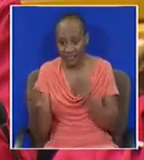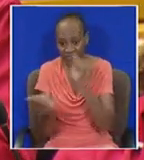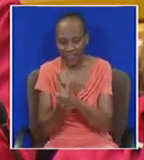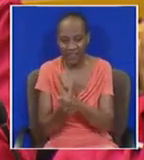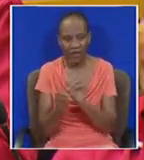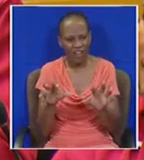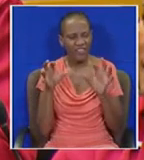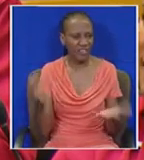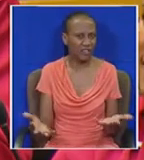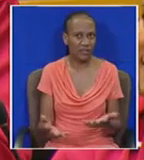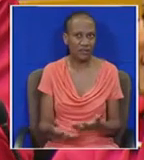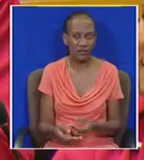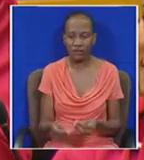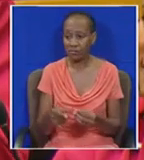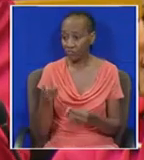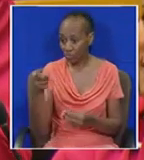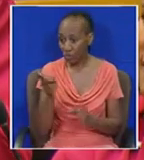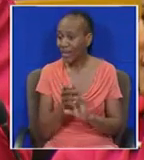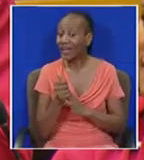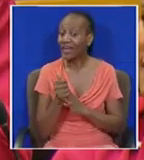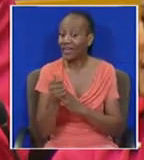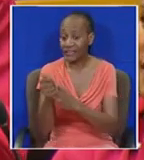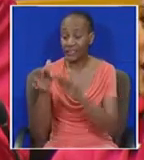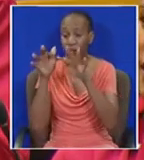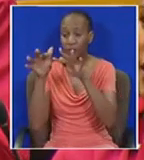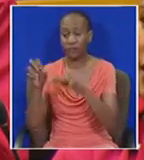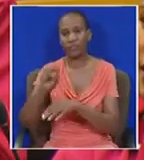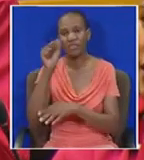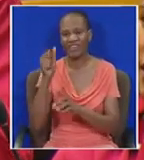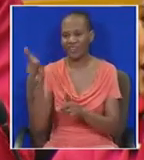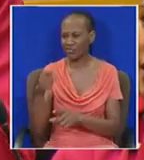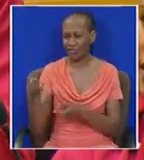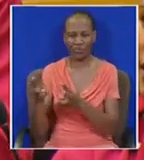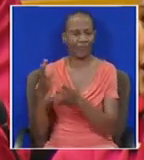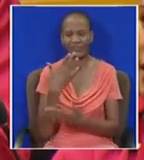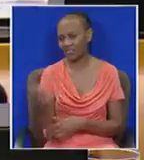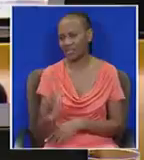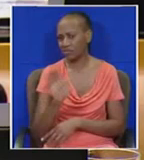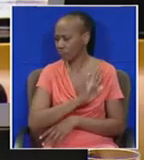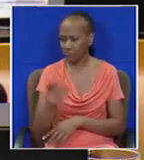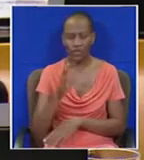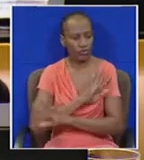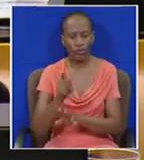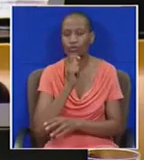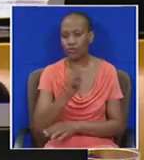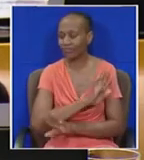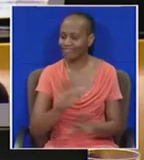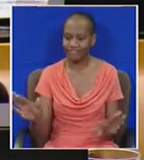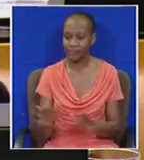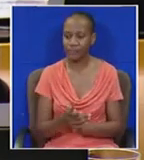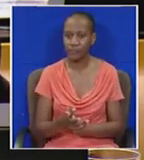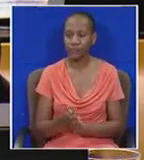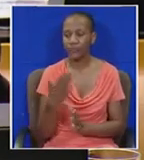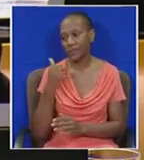Honorable Jackson Mthembu must not mislead the country and the people of South. That line is not Take your there. seat, Honorable It's not Dozie. true. Let Honorable Chief